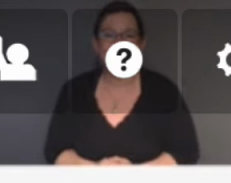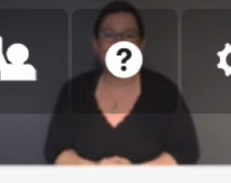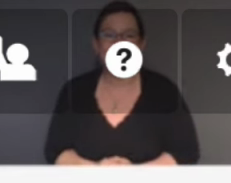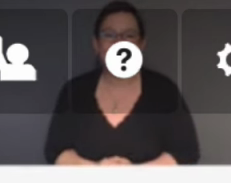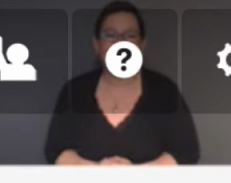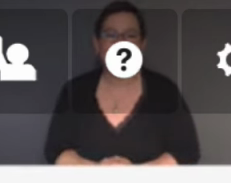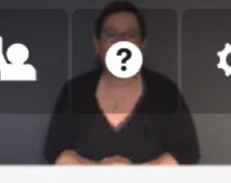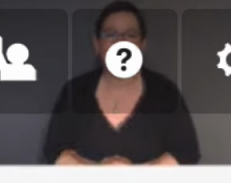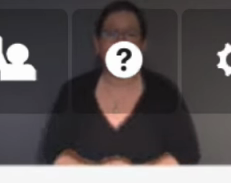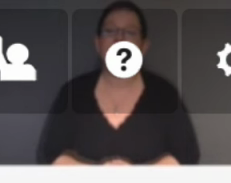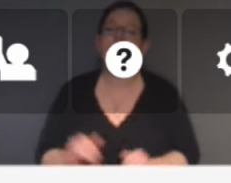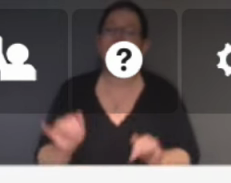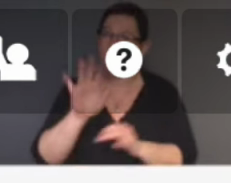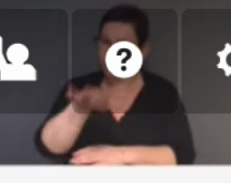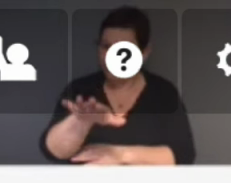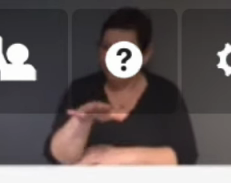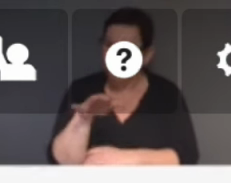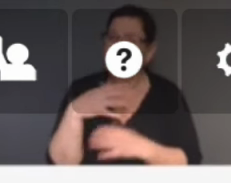Taxes.